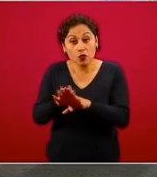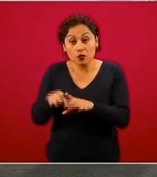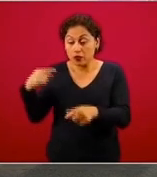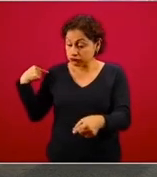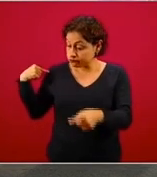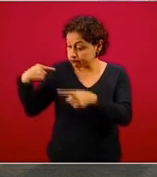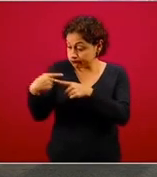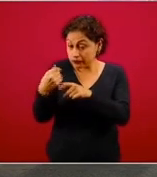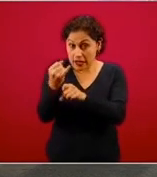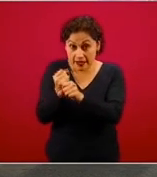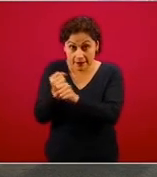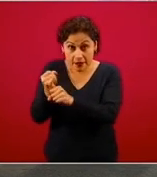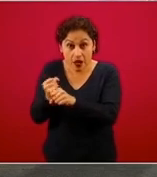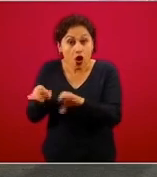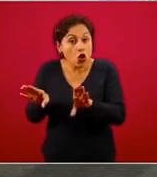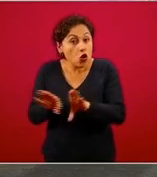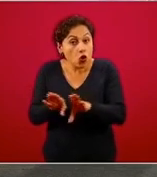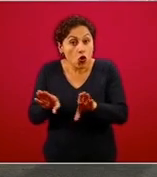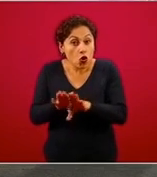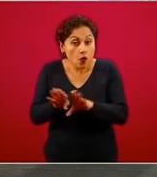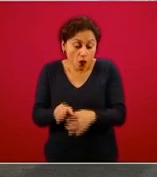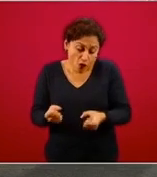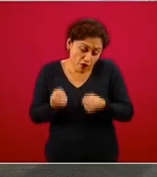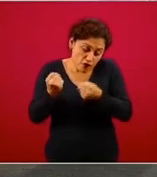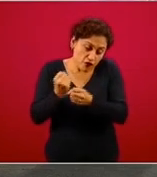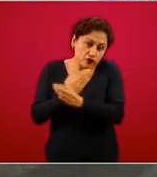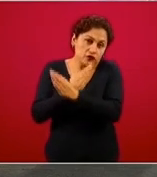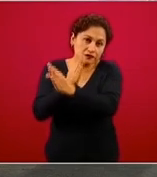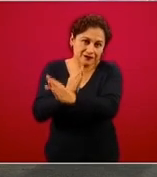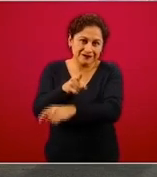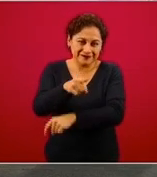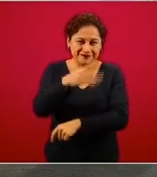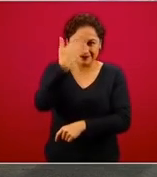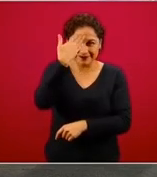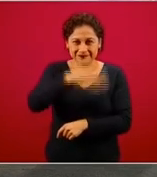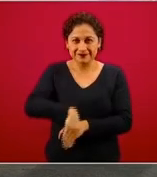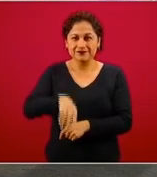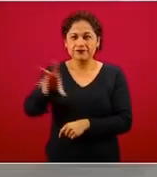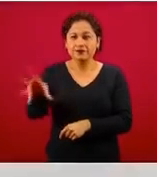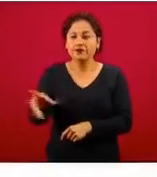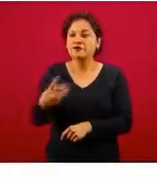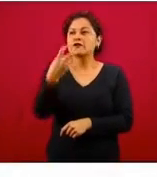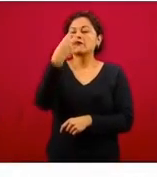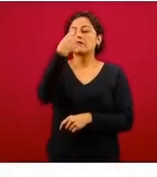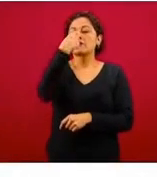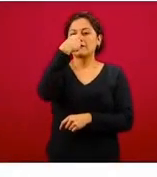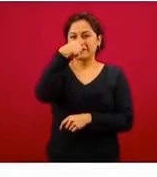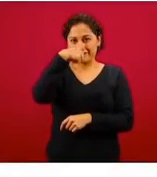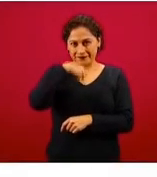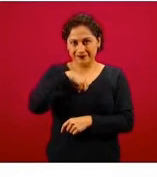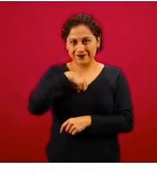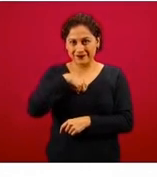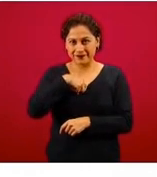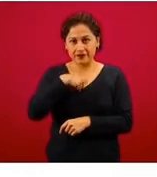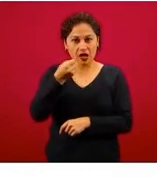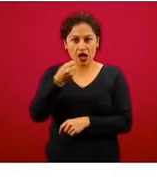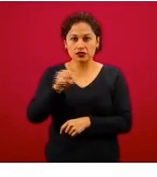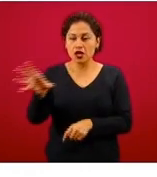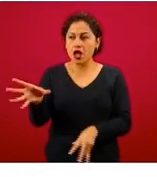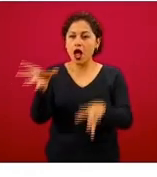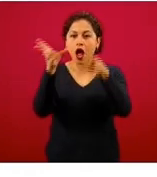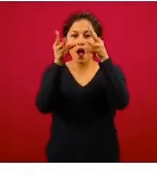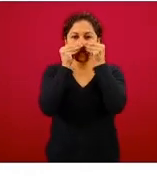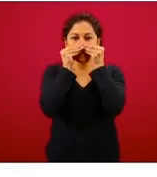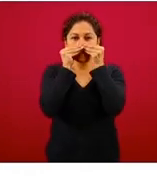help us fight Decíamos, entra these por las vías respiratorias pathogens. superiores, eso So es here we evidente. have the Es el process sistema o of the órgano perfecto.